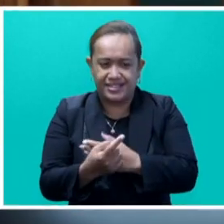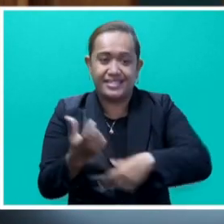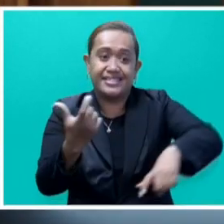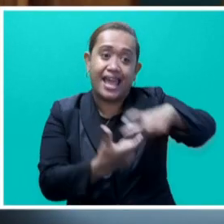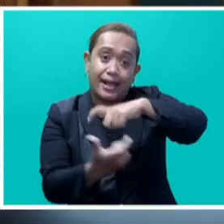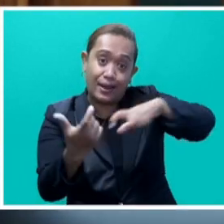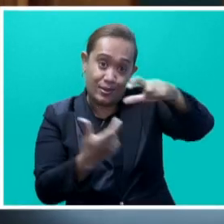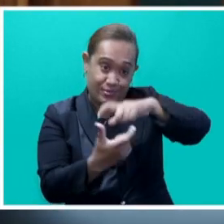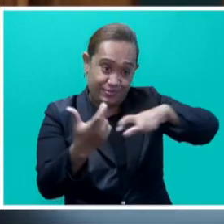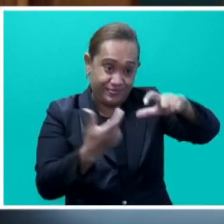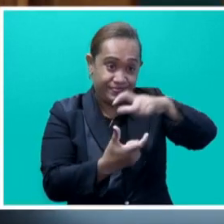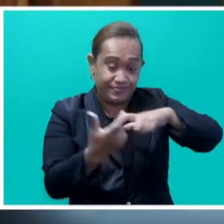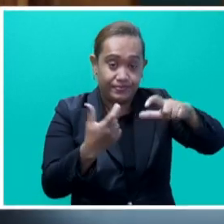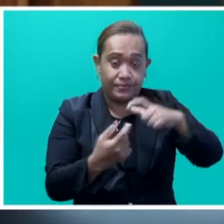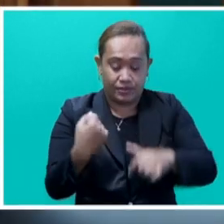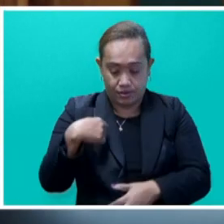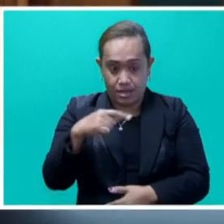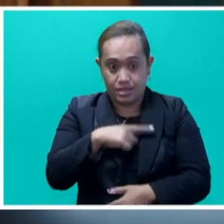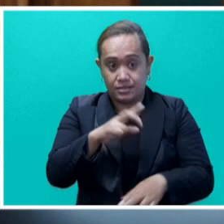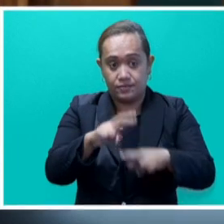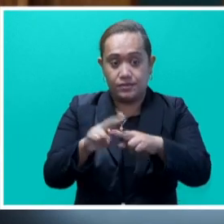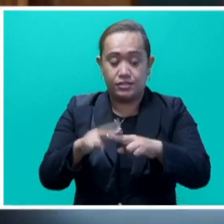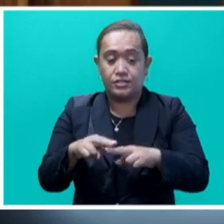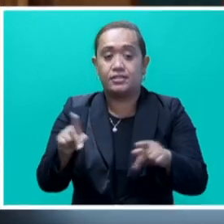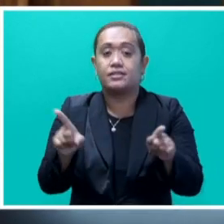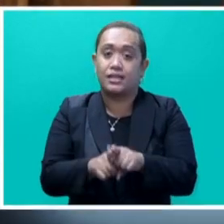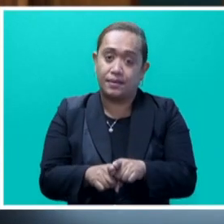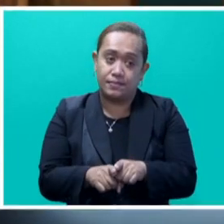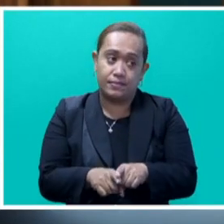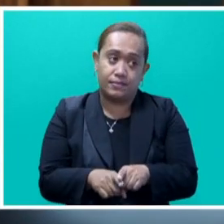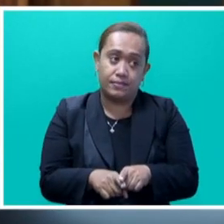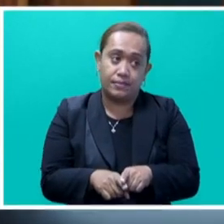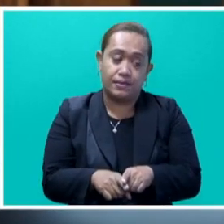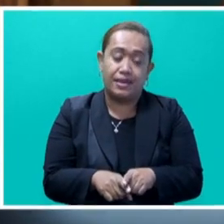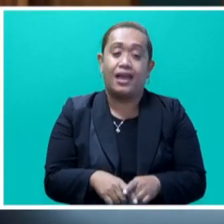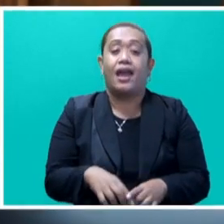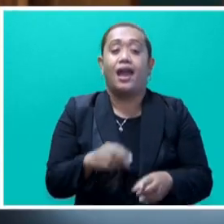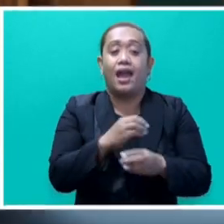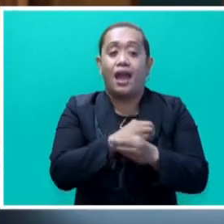hemisphere. In any case, the Fiji Hardwood Corporation log production since